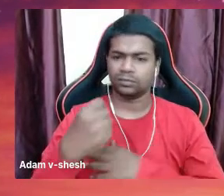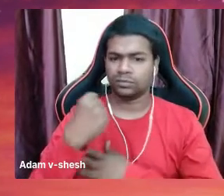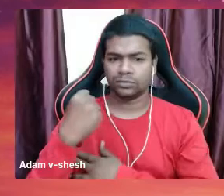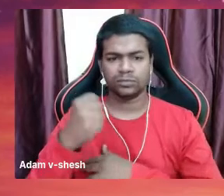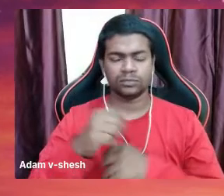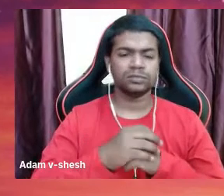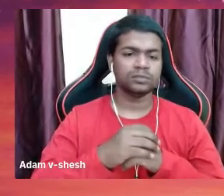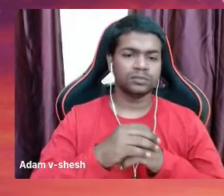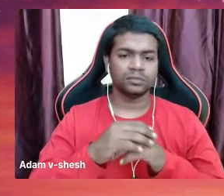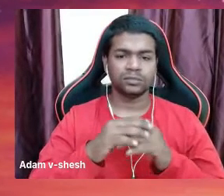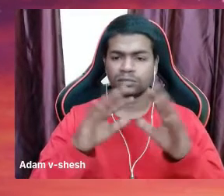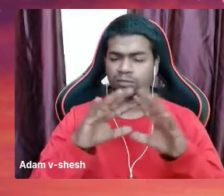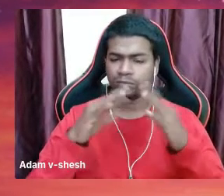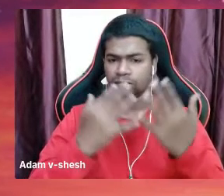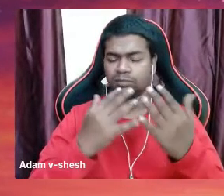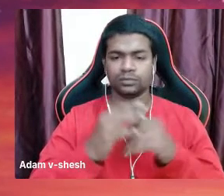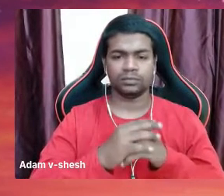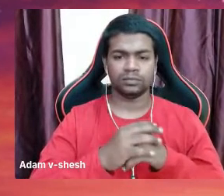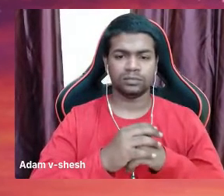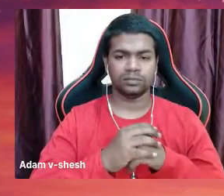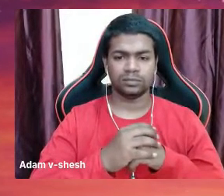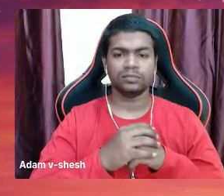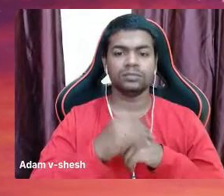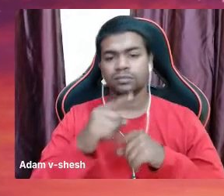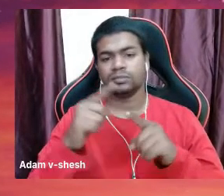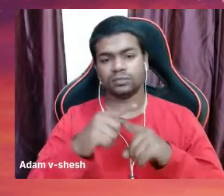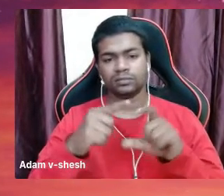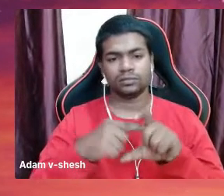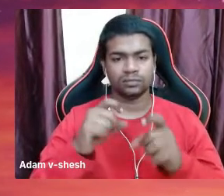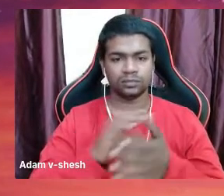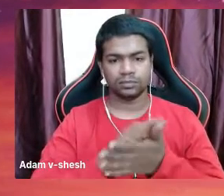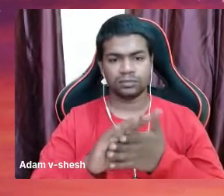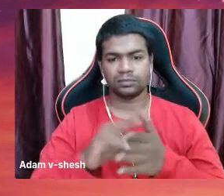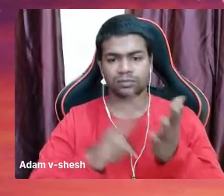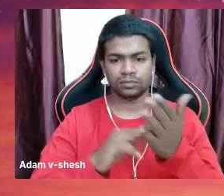nations globally, right? We have both the tech managerial talent,